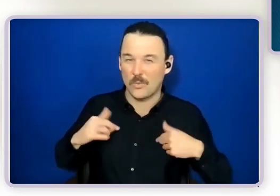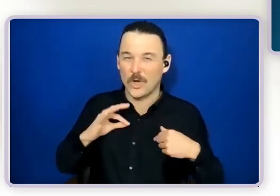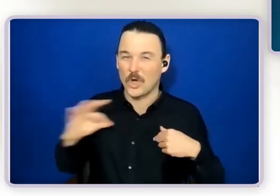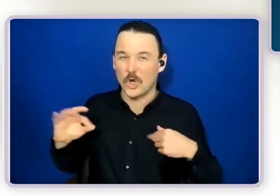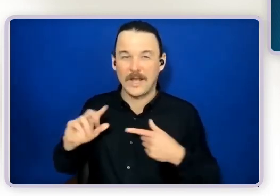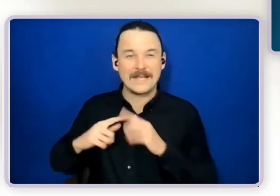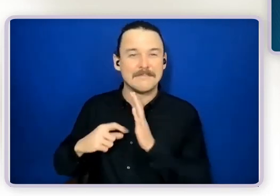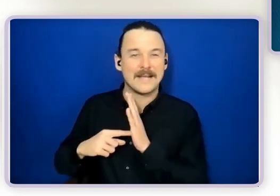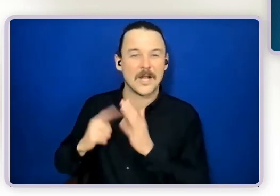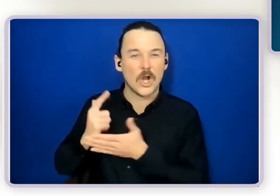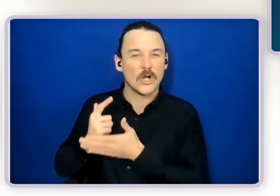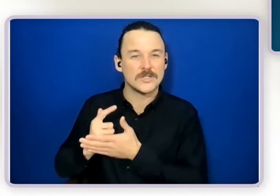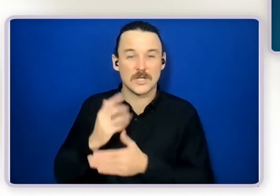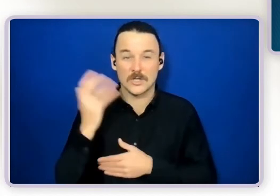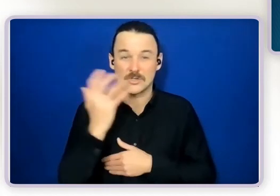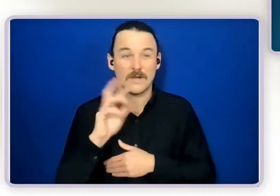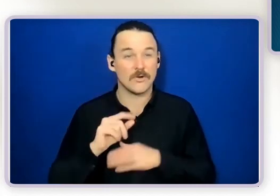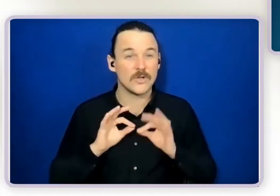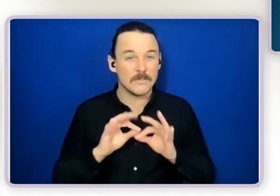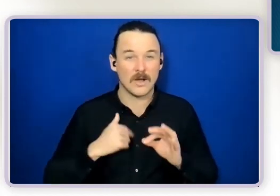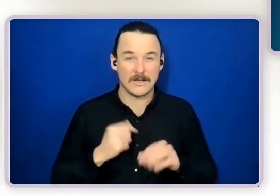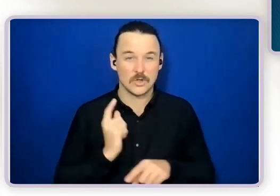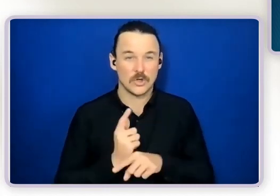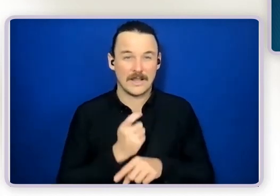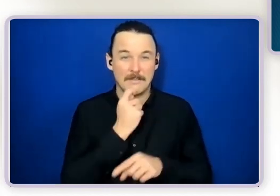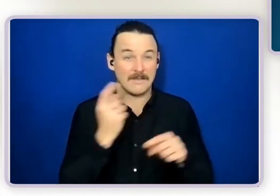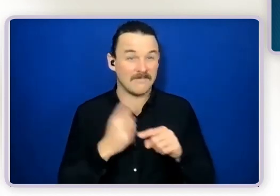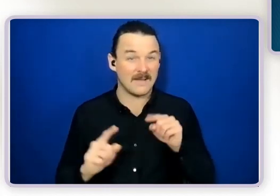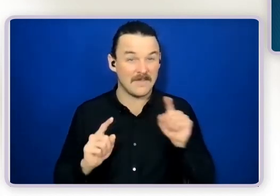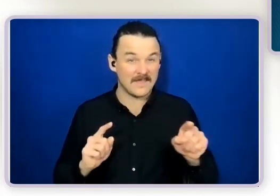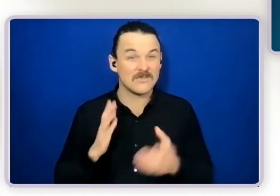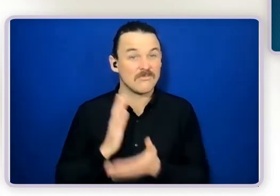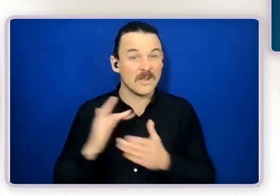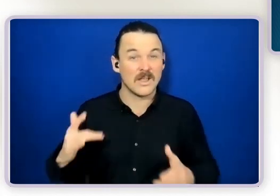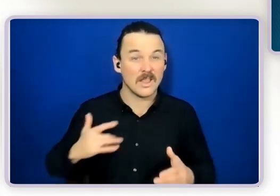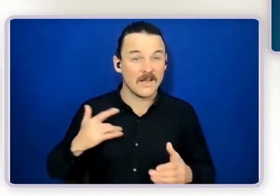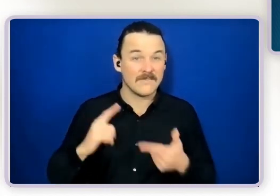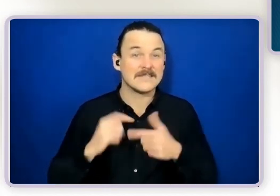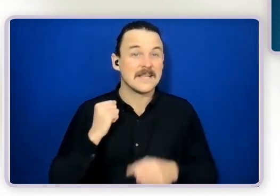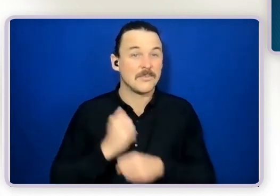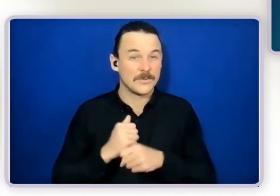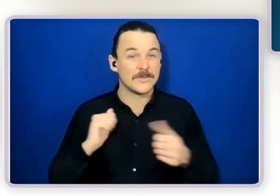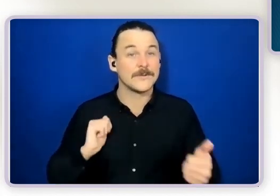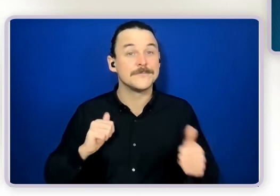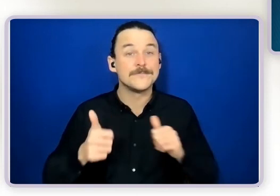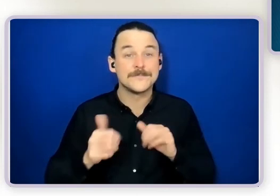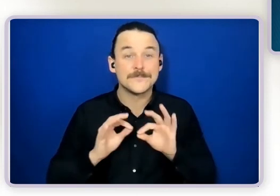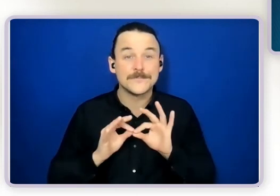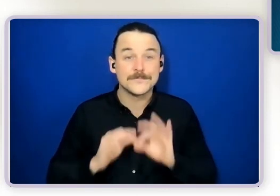to the interpreter for speeding up. These are real life examples. A very well-known autistic